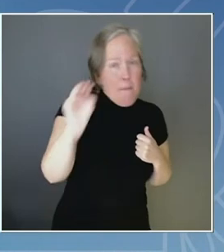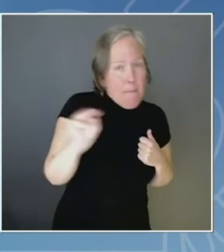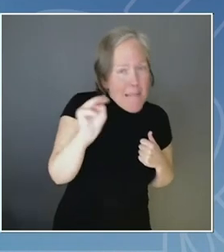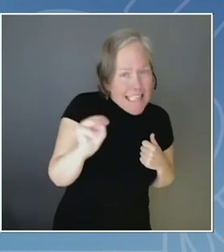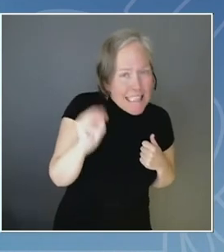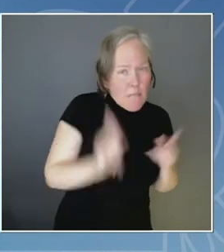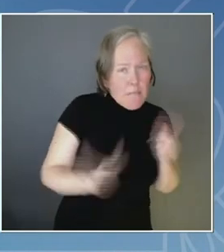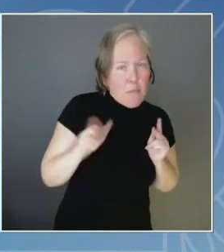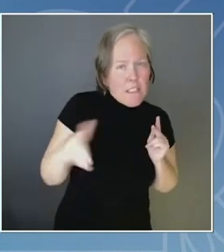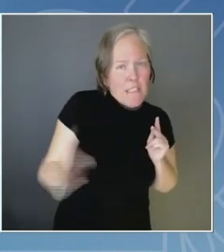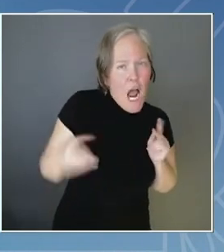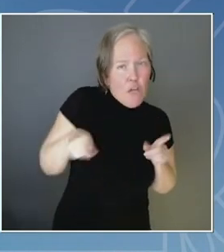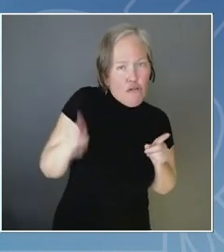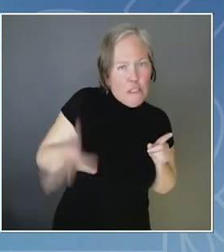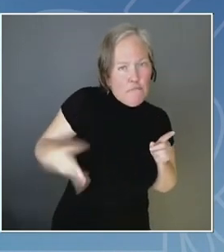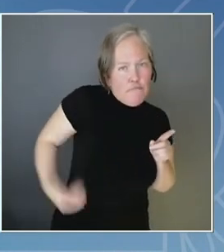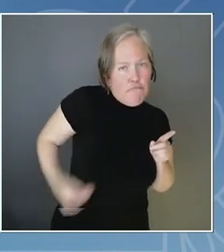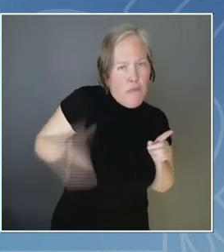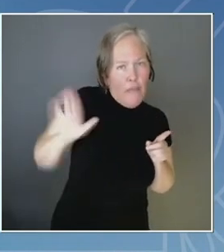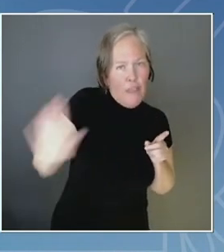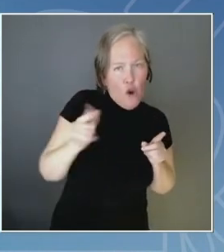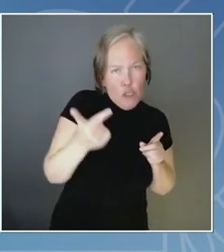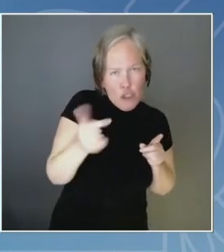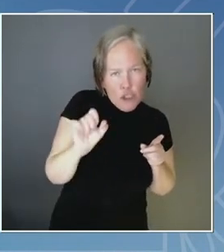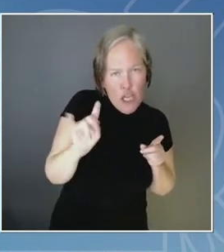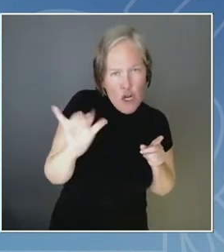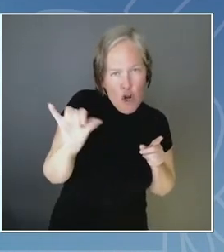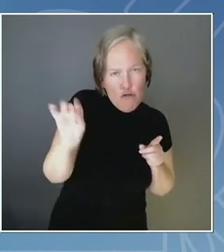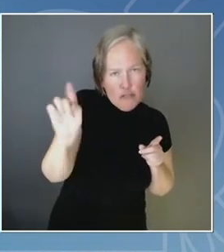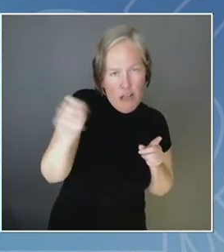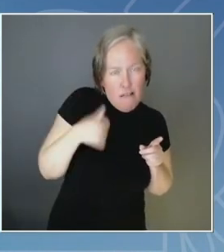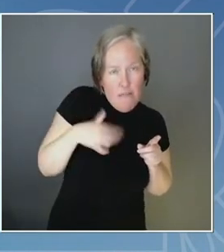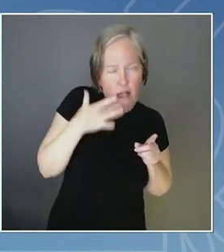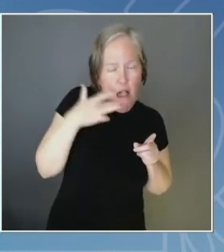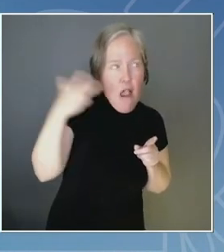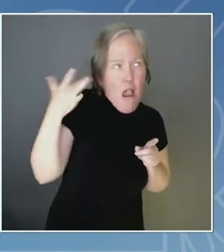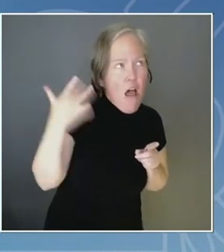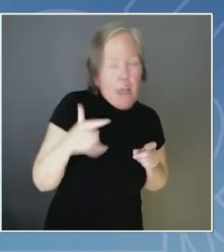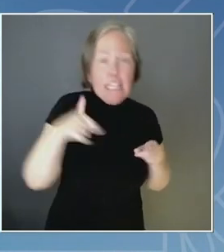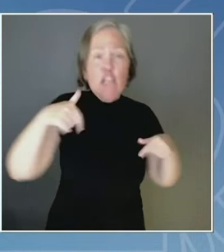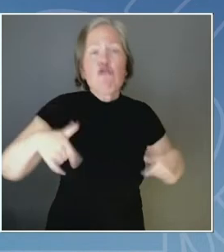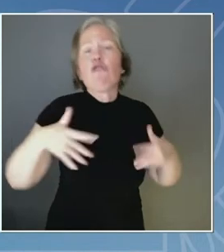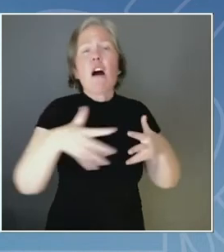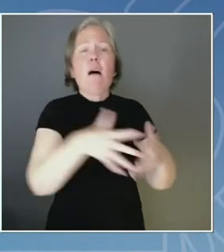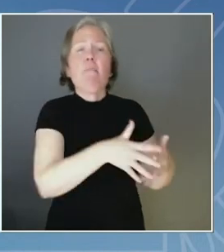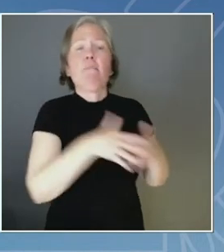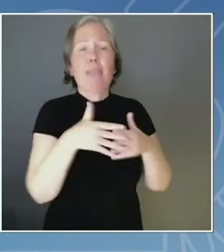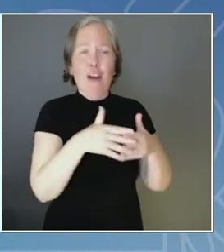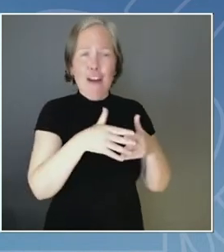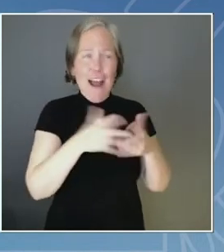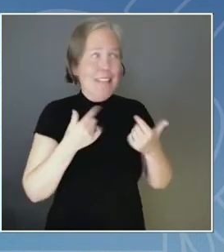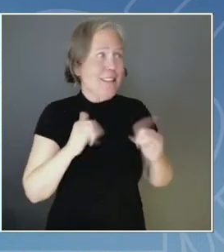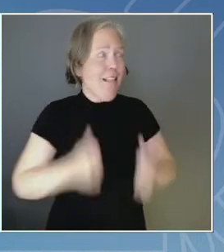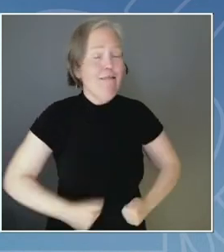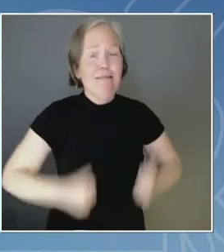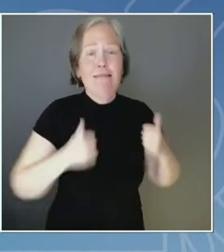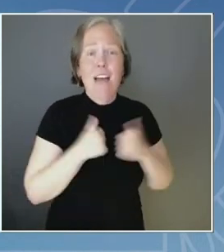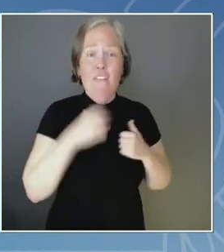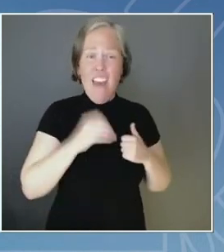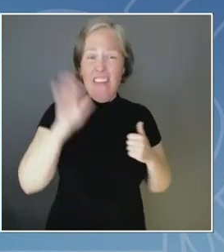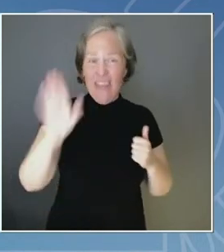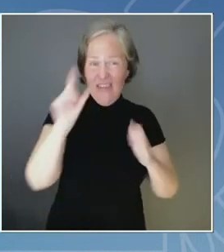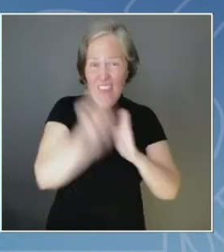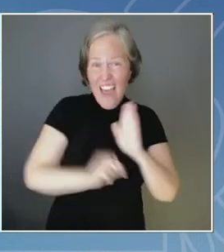genocide. I get to live in this country of freedom as an American. And even though I was born at a time when doctors were targeted